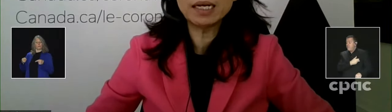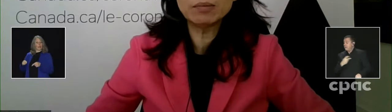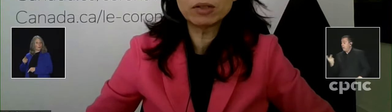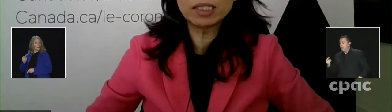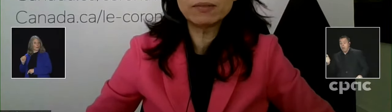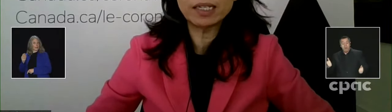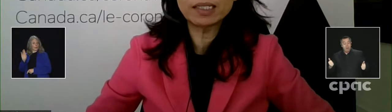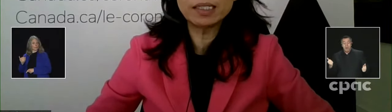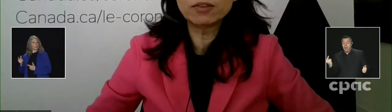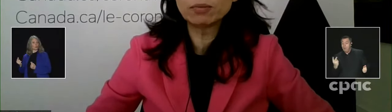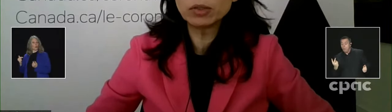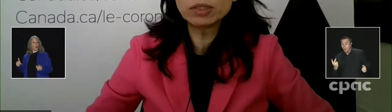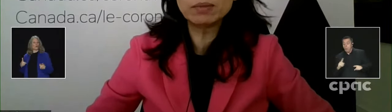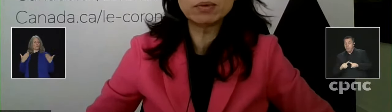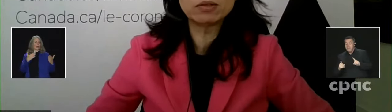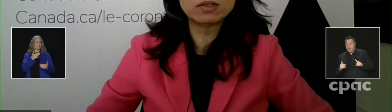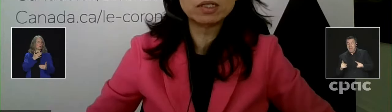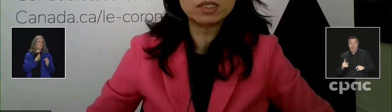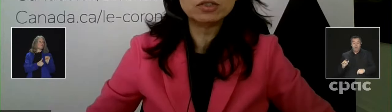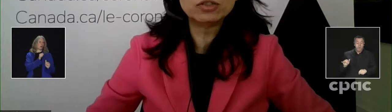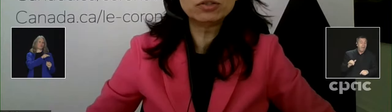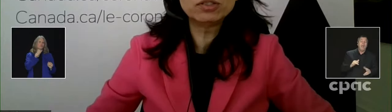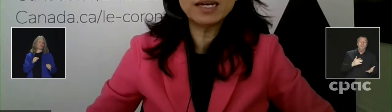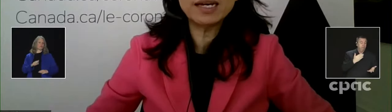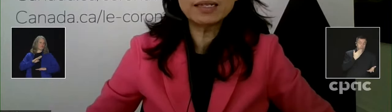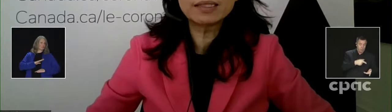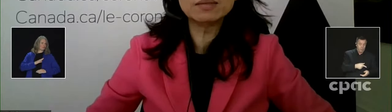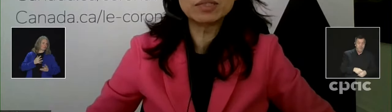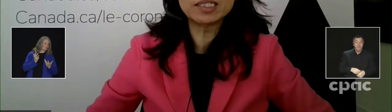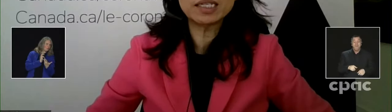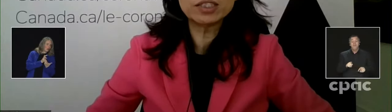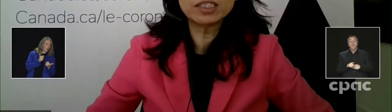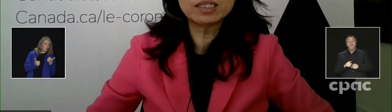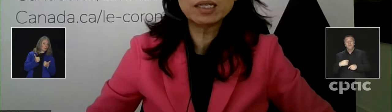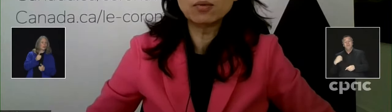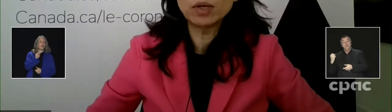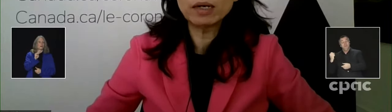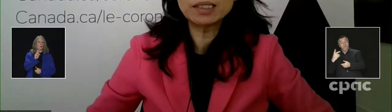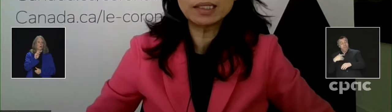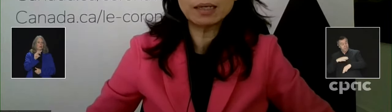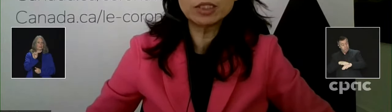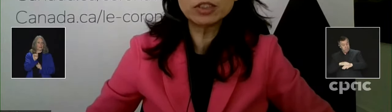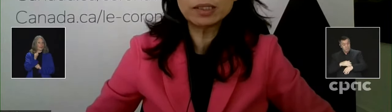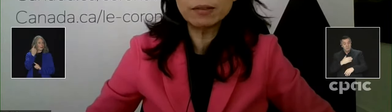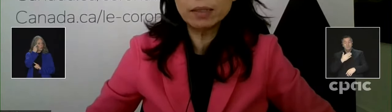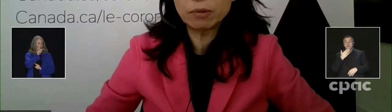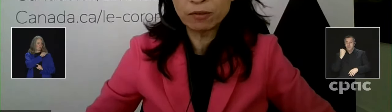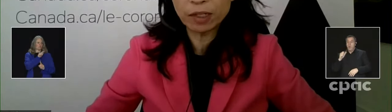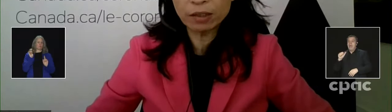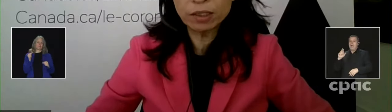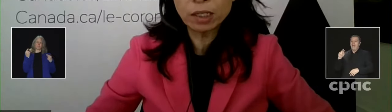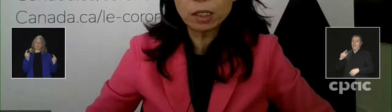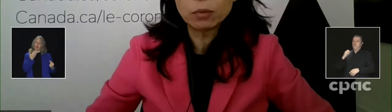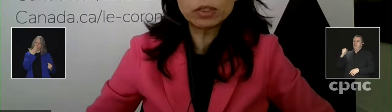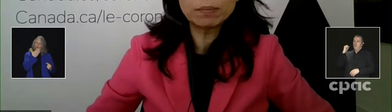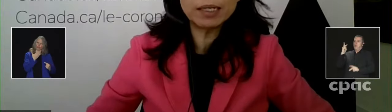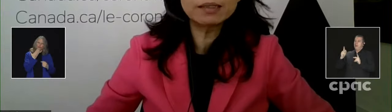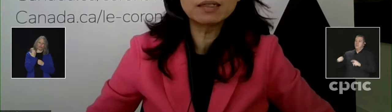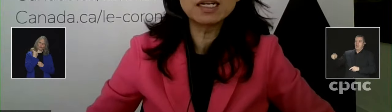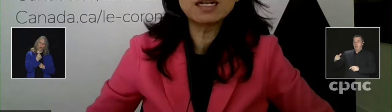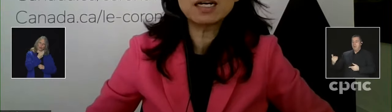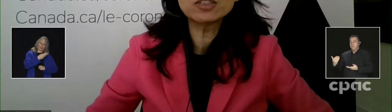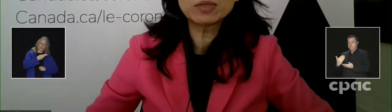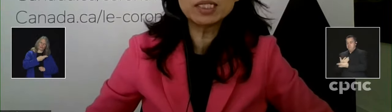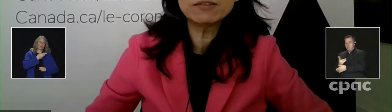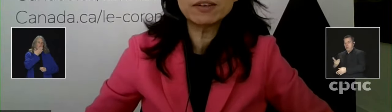recommend mRNA vaccines for most people due to their excellent protection and well-established safety profiles, which are